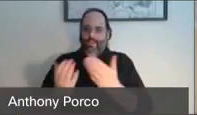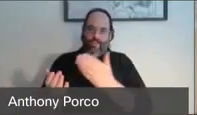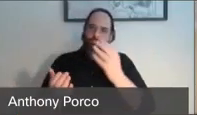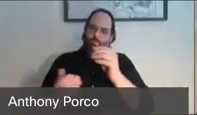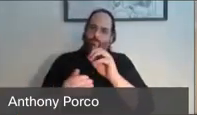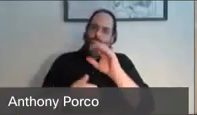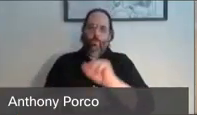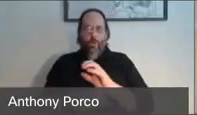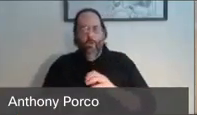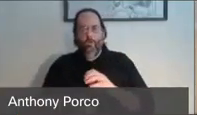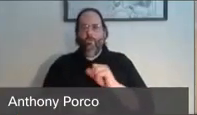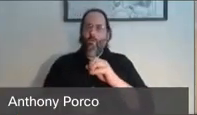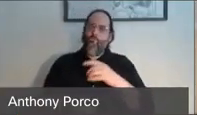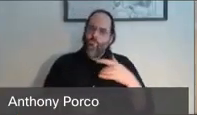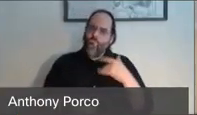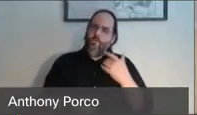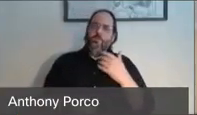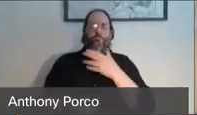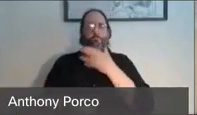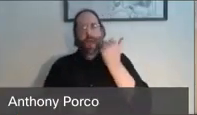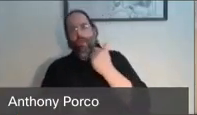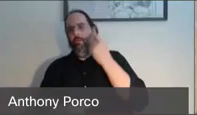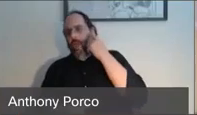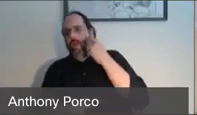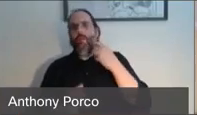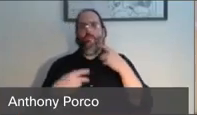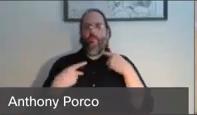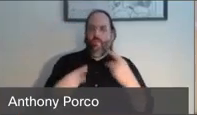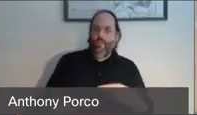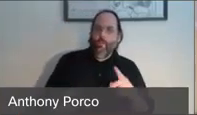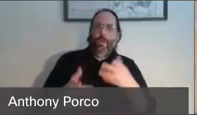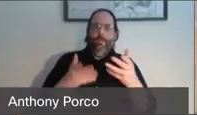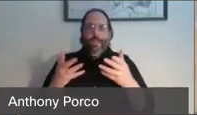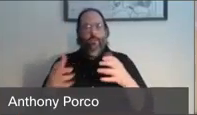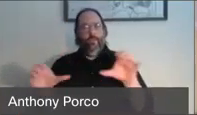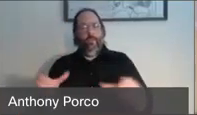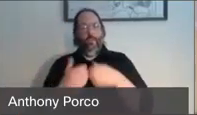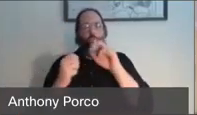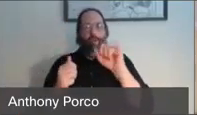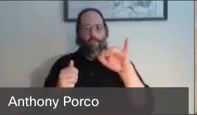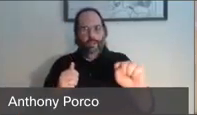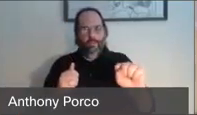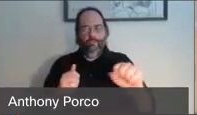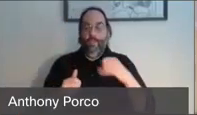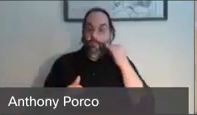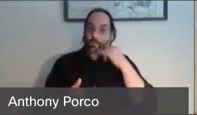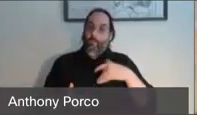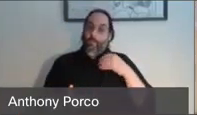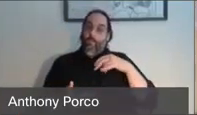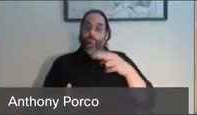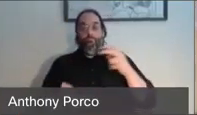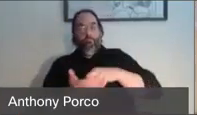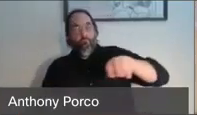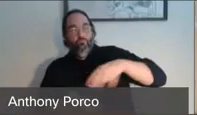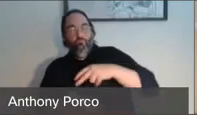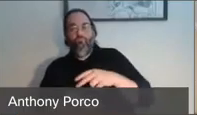our mental and physical well-being while coping with this crisis. Moving our bodies in Zumba class triggers feel-good endorphins,